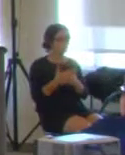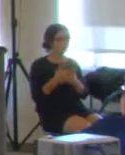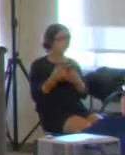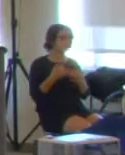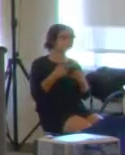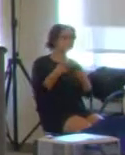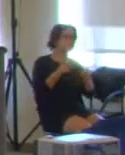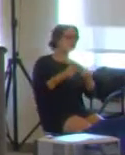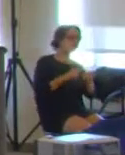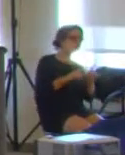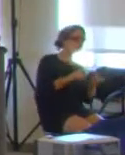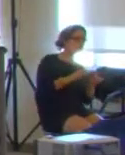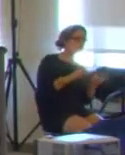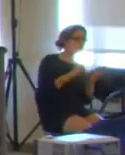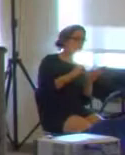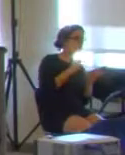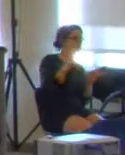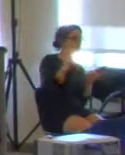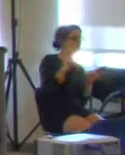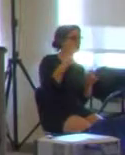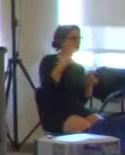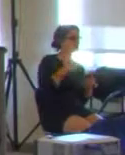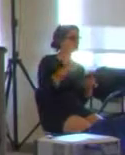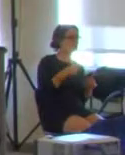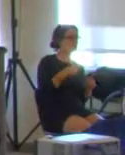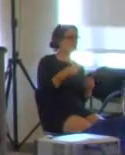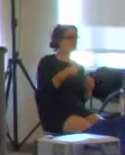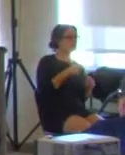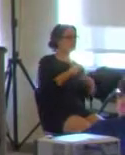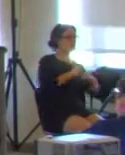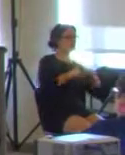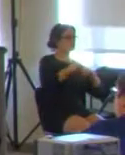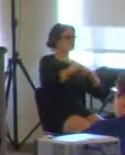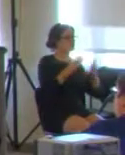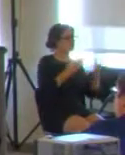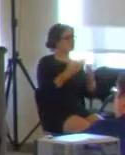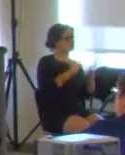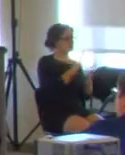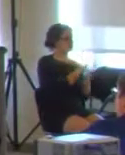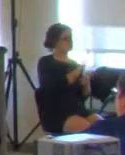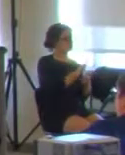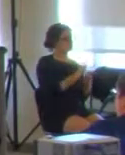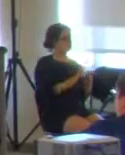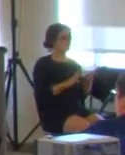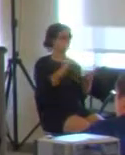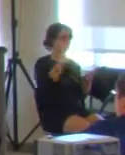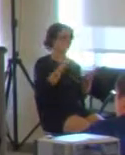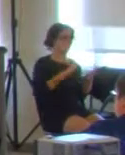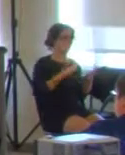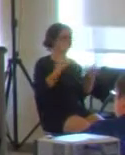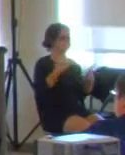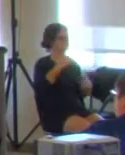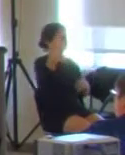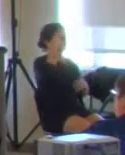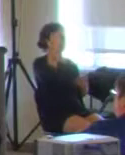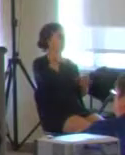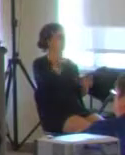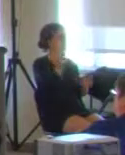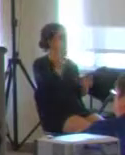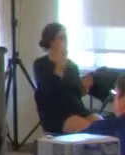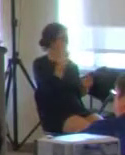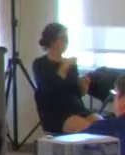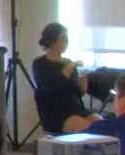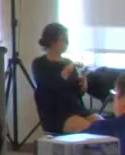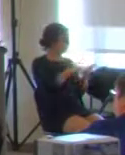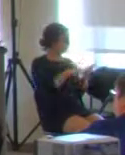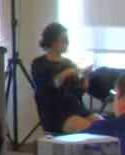there are certain manualized and structured services that we know how to do, that if they're